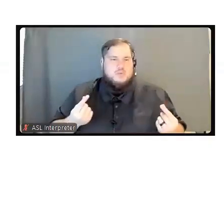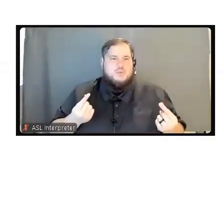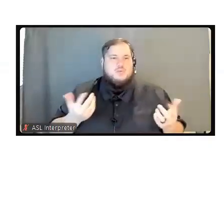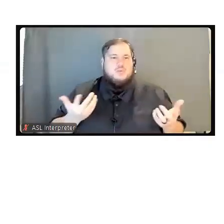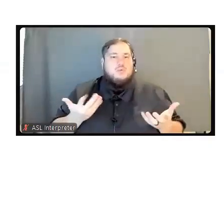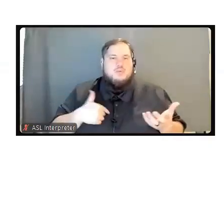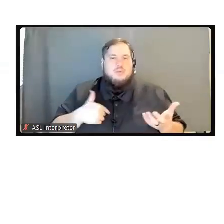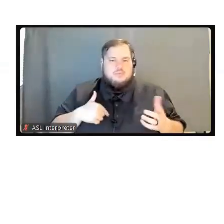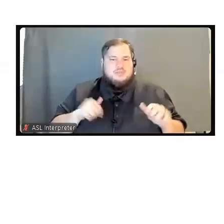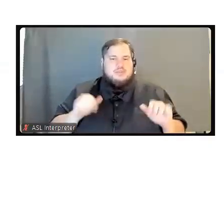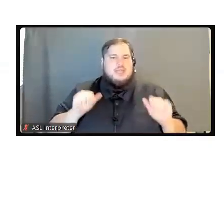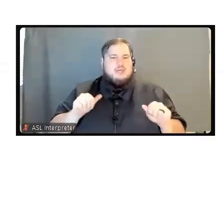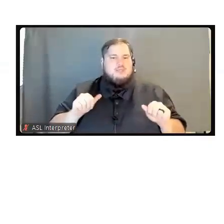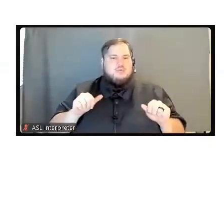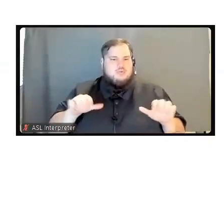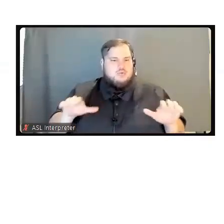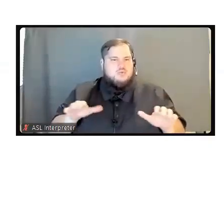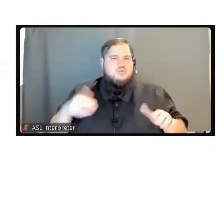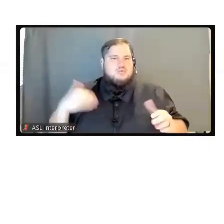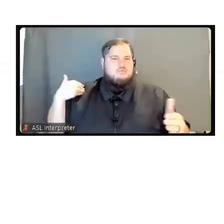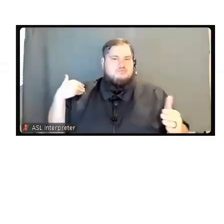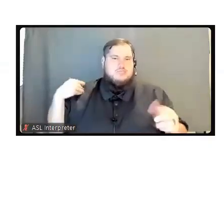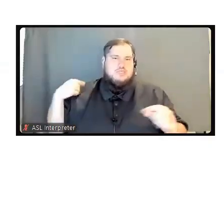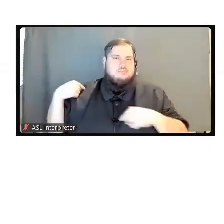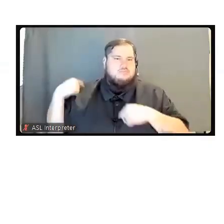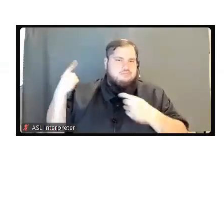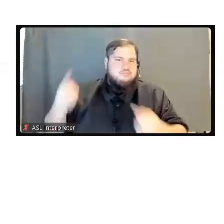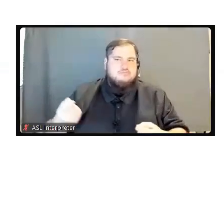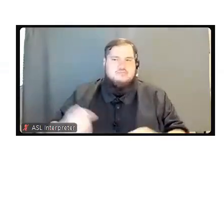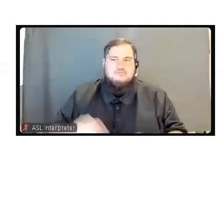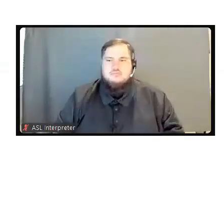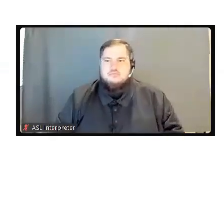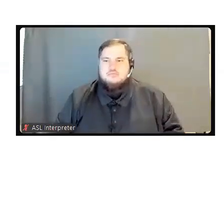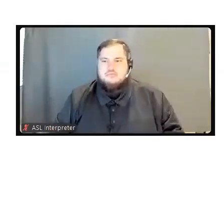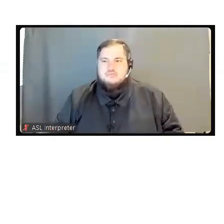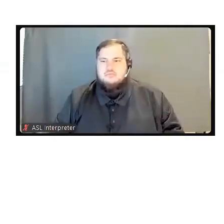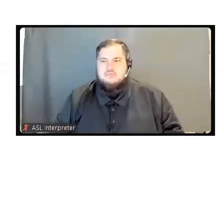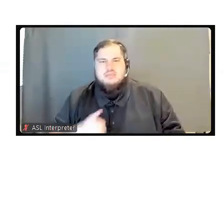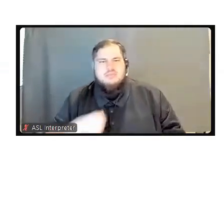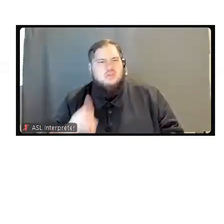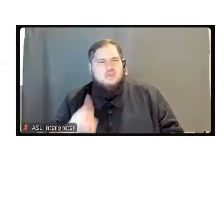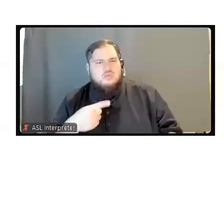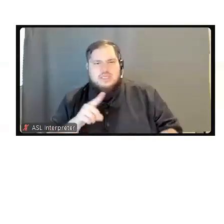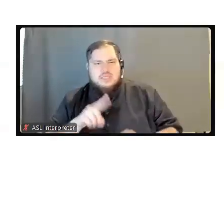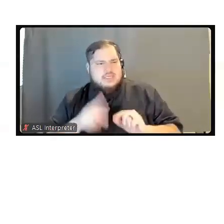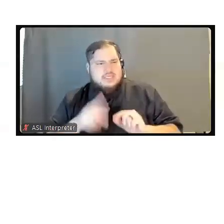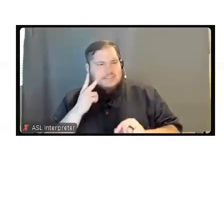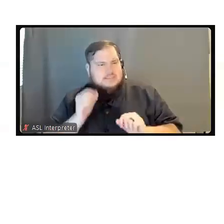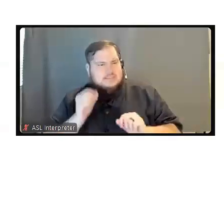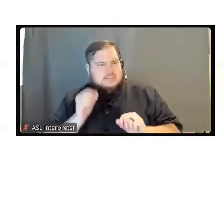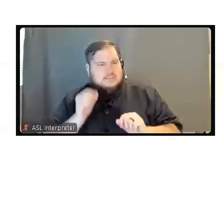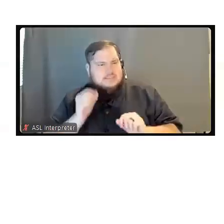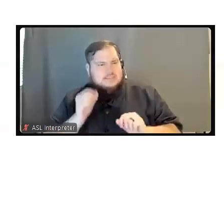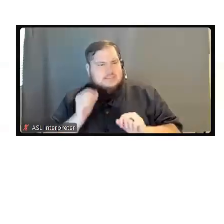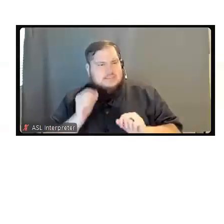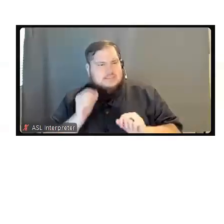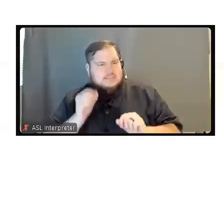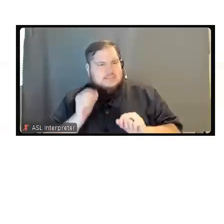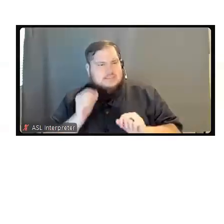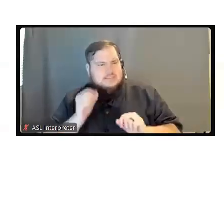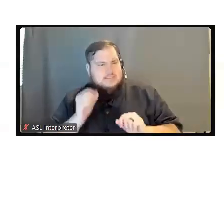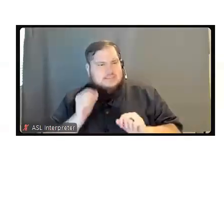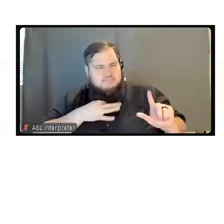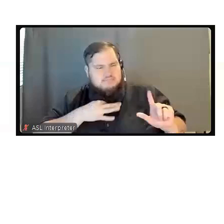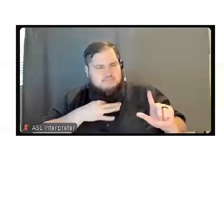do. So what we've been up to since the last time. Am I the only one that cannot see slides? Just asking. I can see slides.